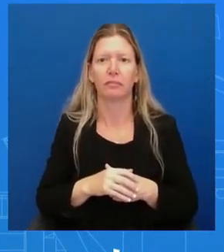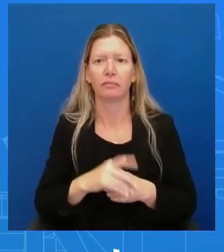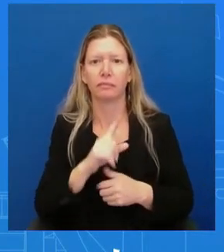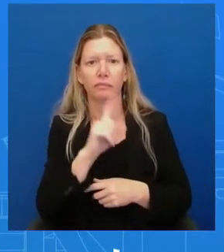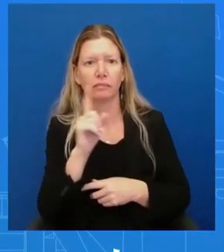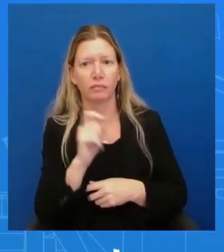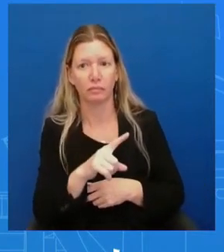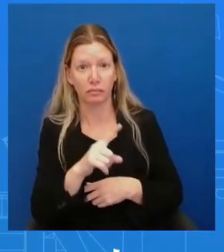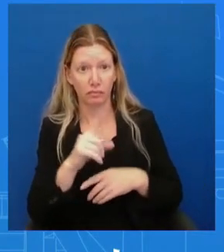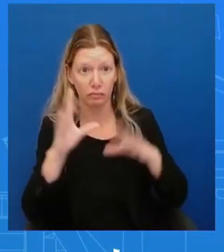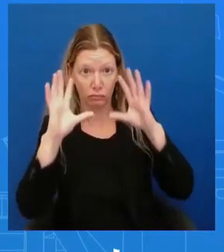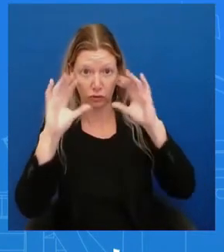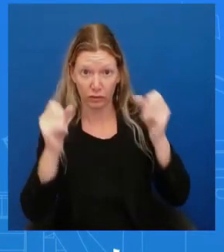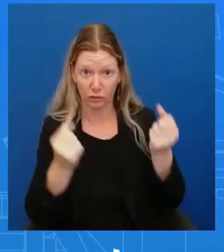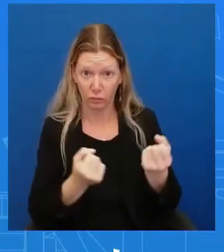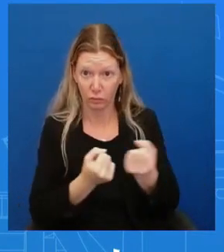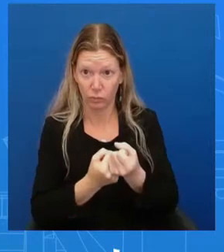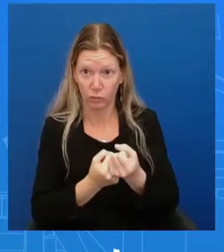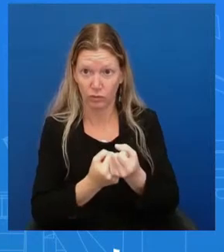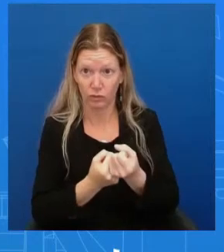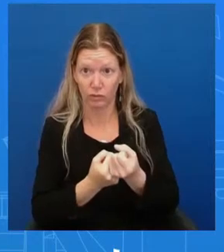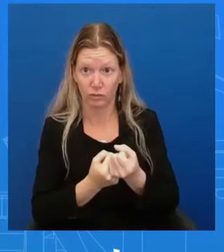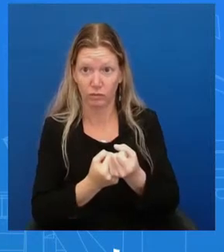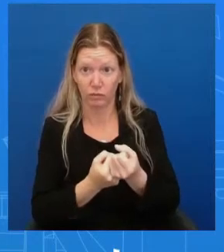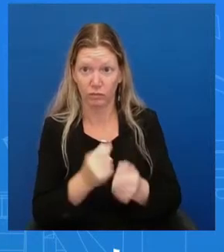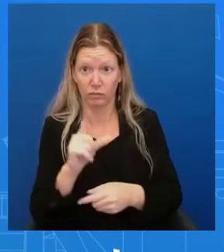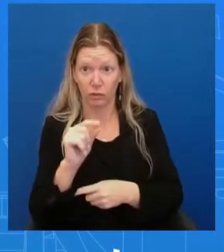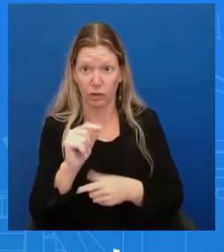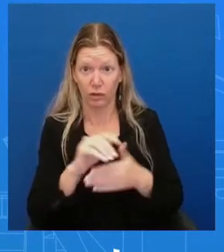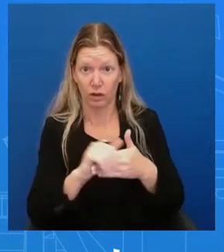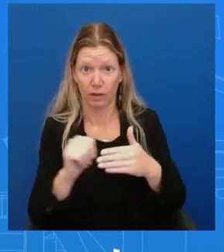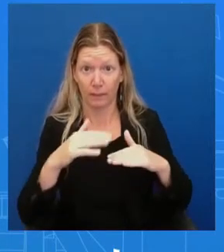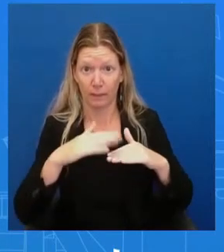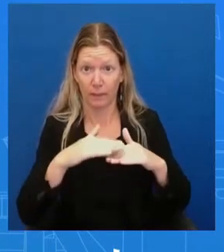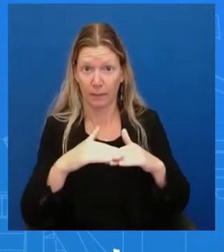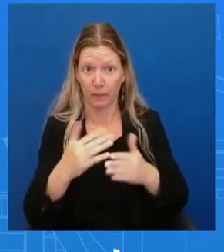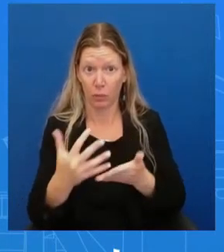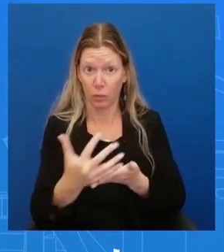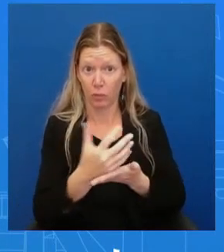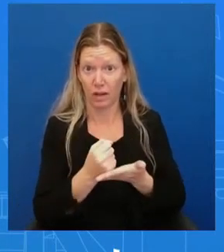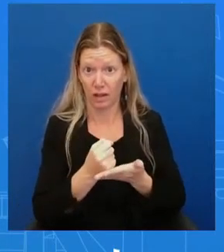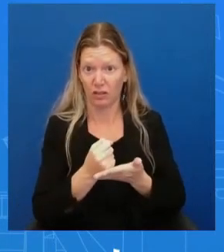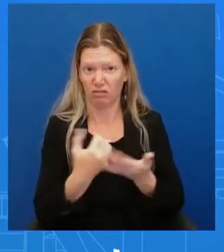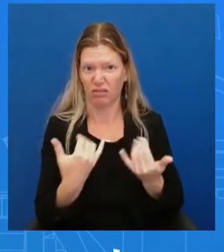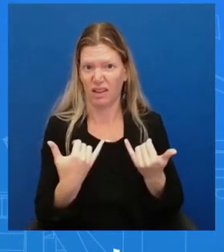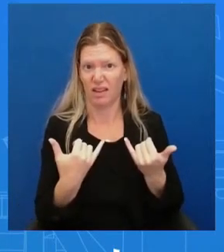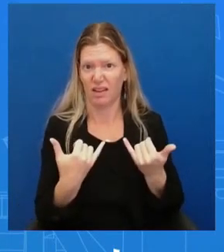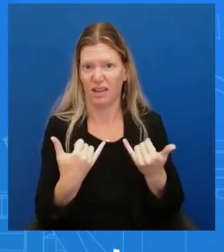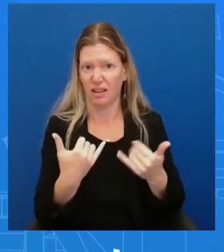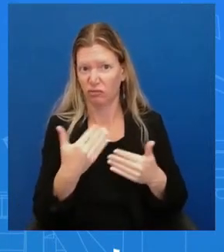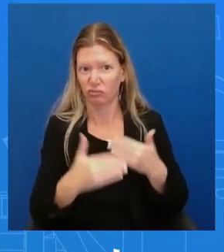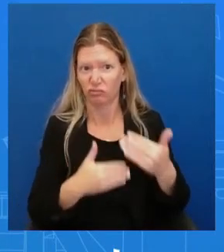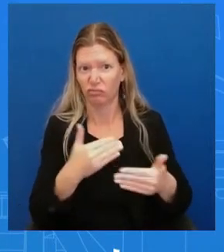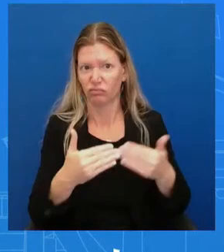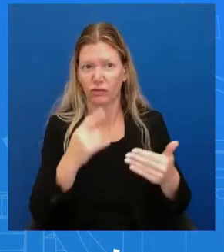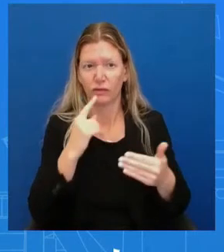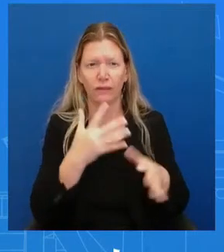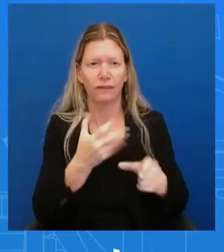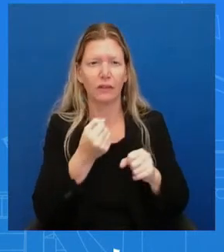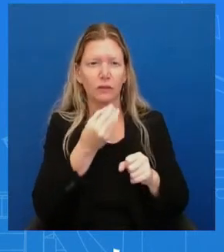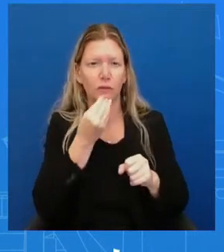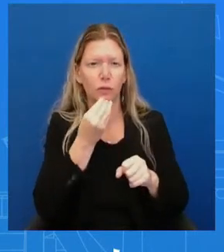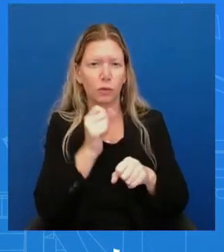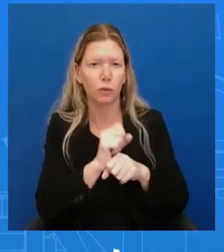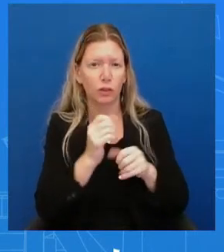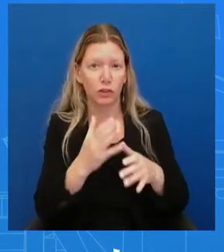$20 minimum wage that's going into effect for fast food workers in California today? Let me look into that. I have not seen that